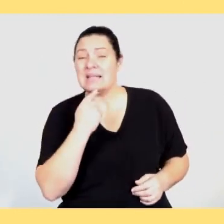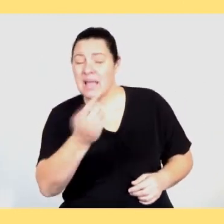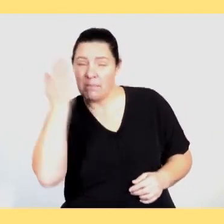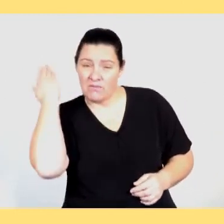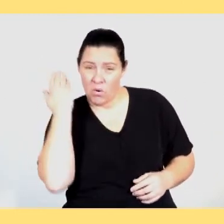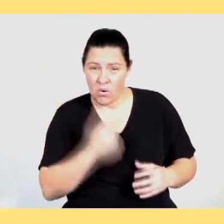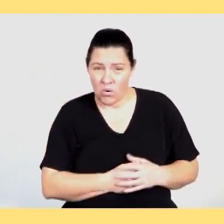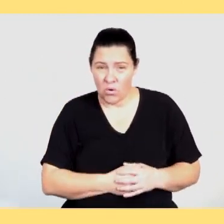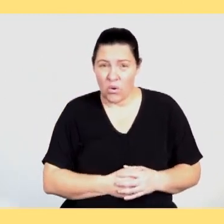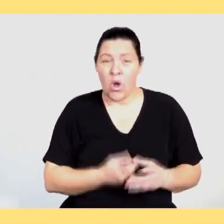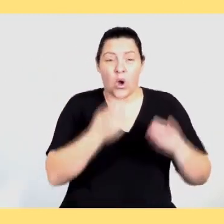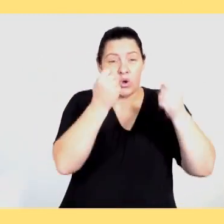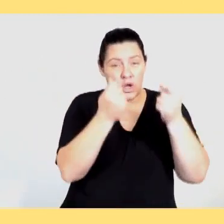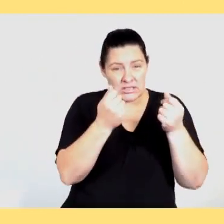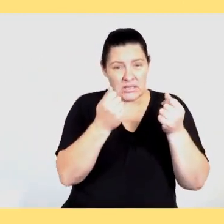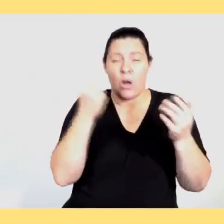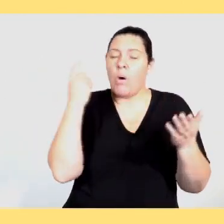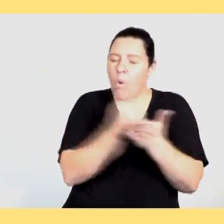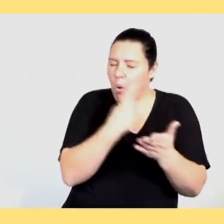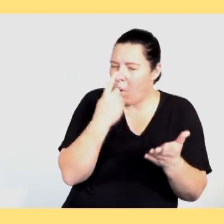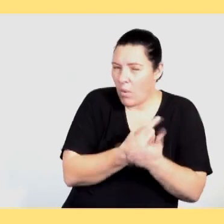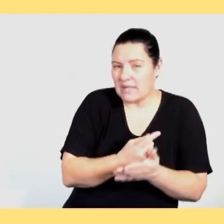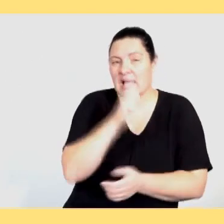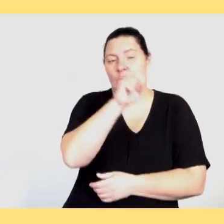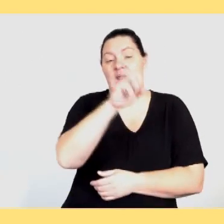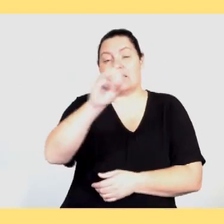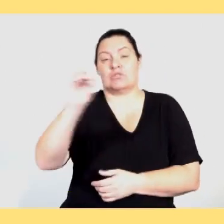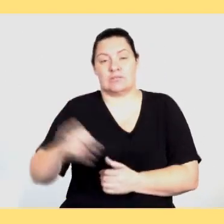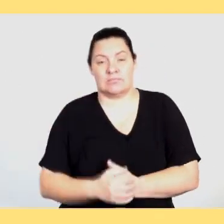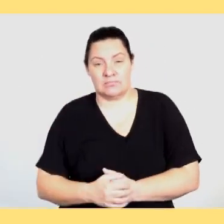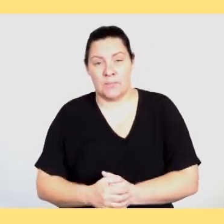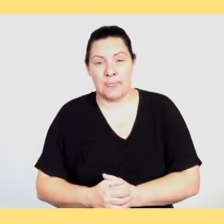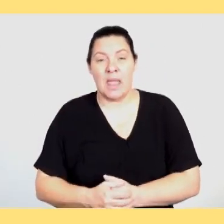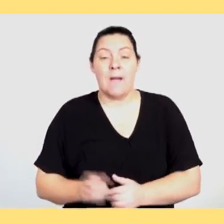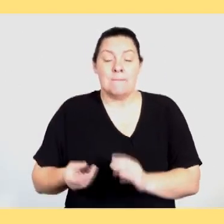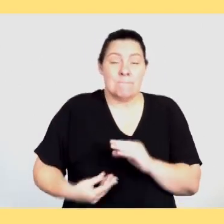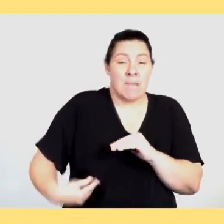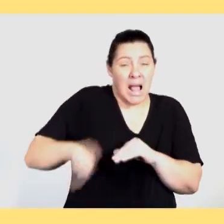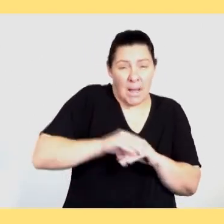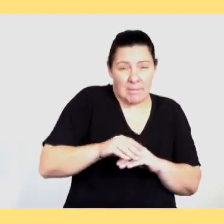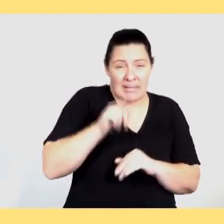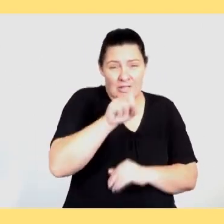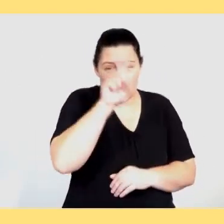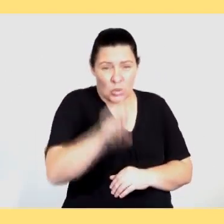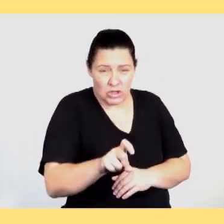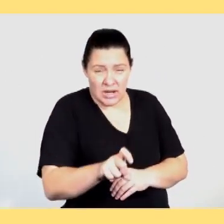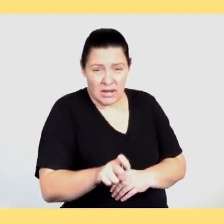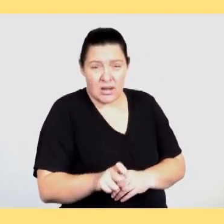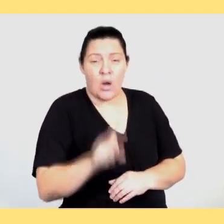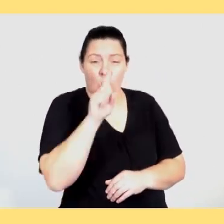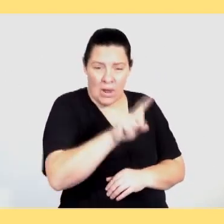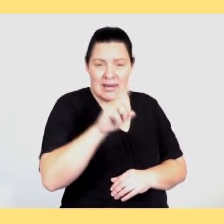what I said earlier on. Cost is always 100, and markup in this question